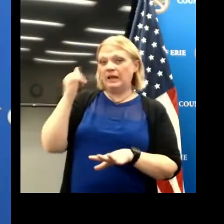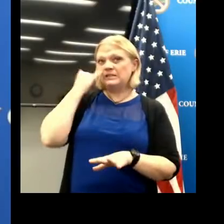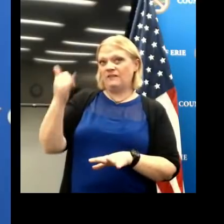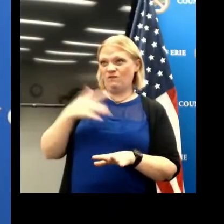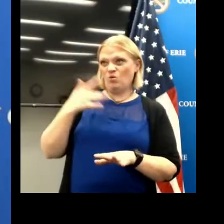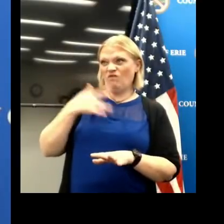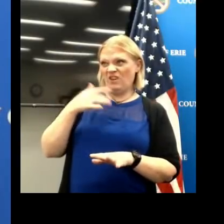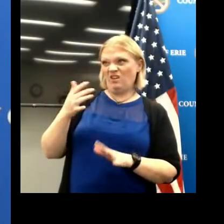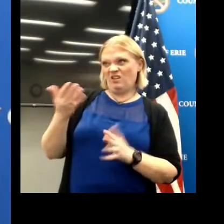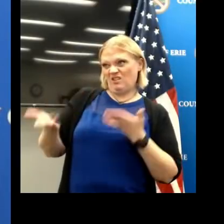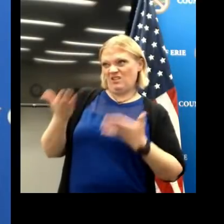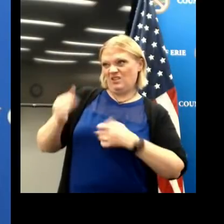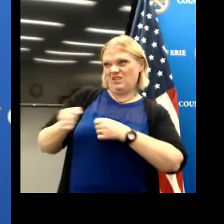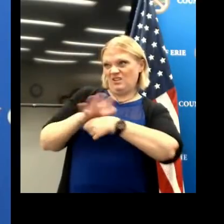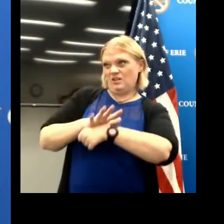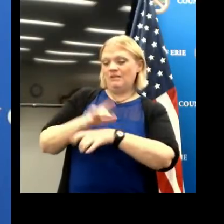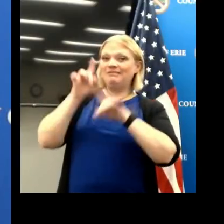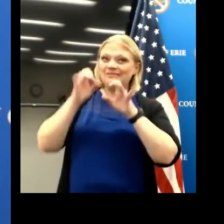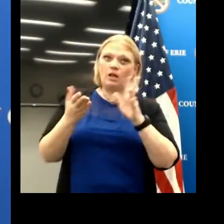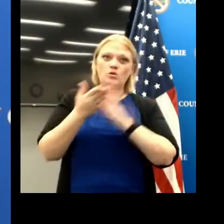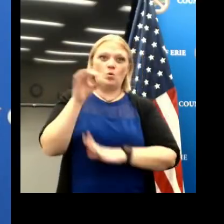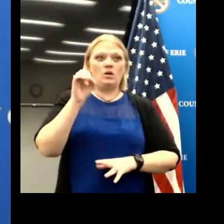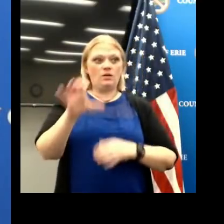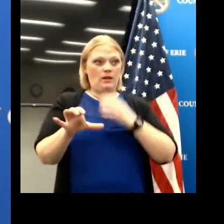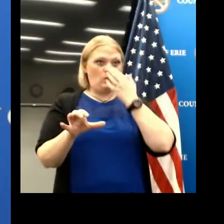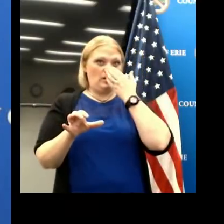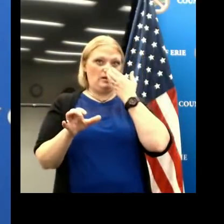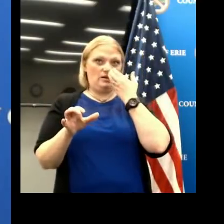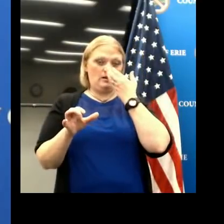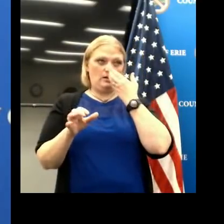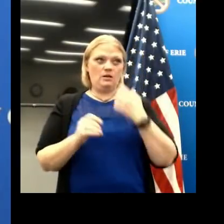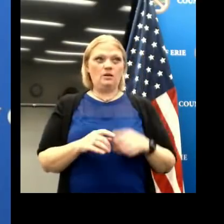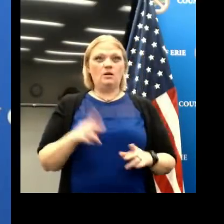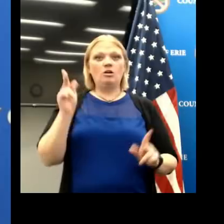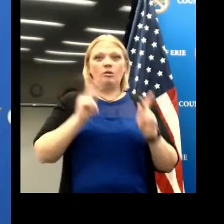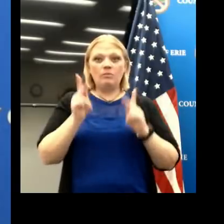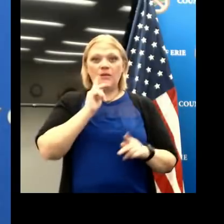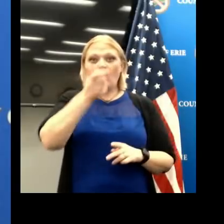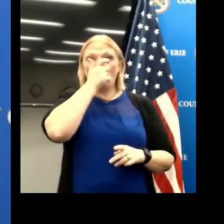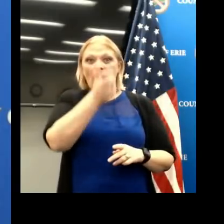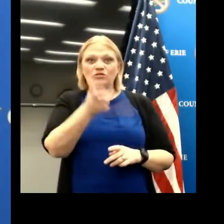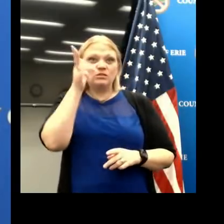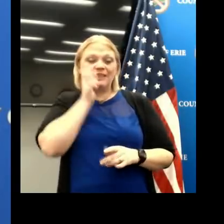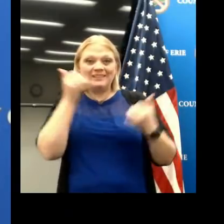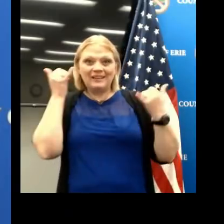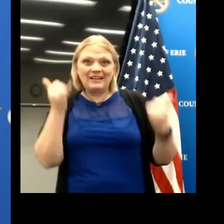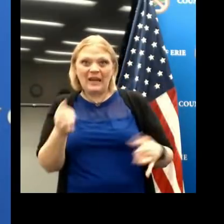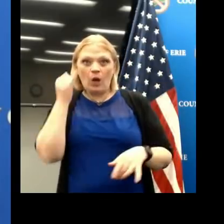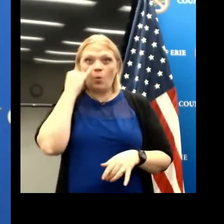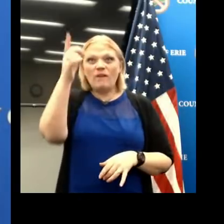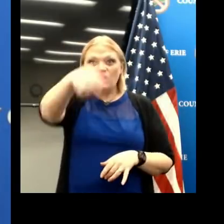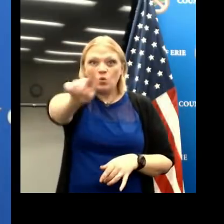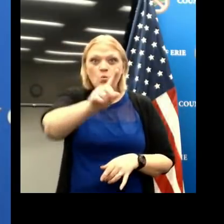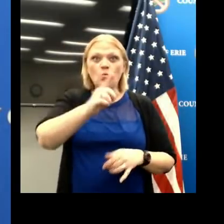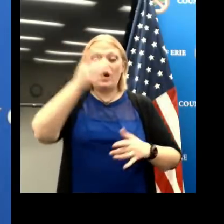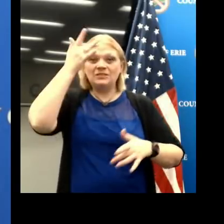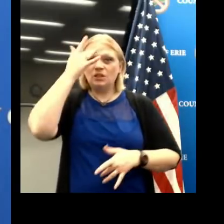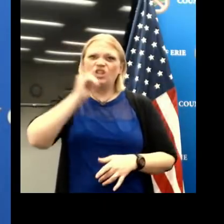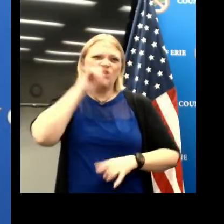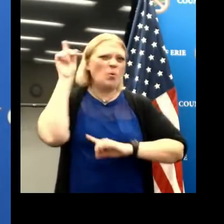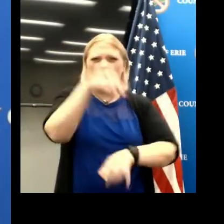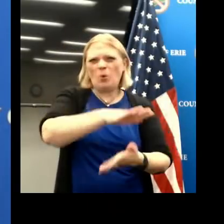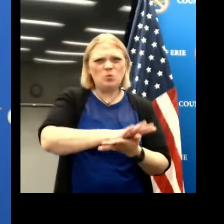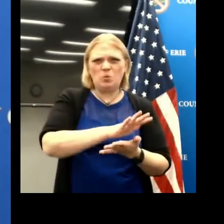of COVID-19 through Erie County. To people out there watching and listening, if you're sick, don't go to